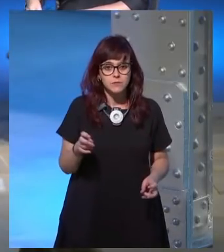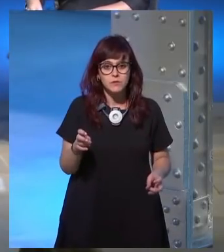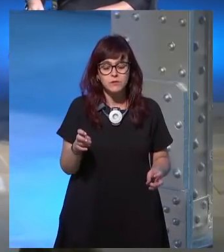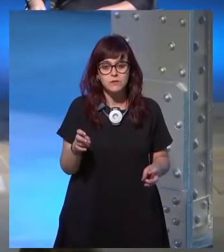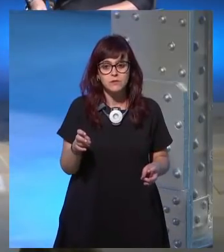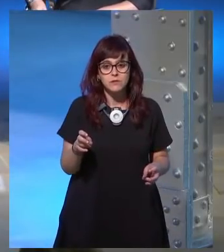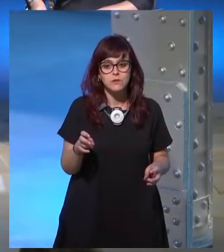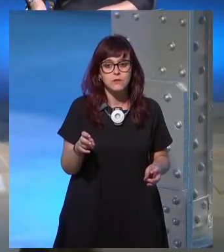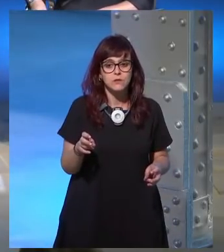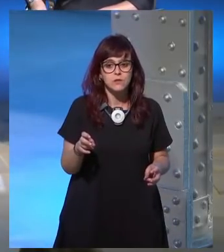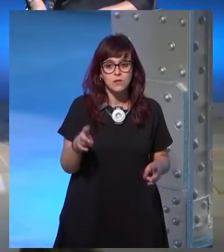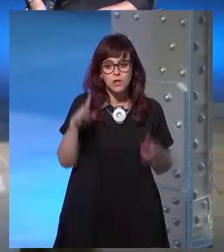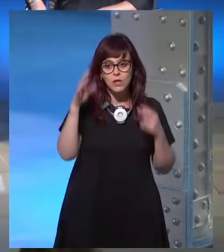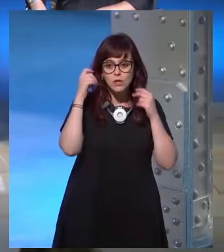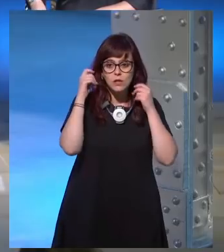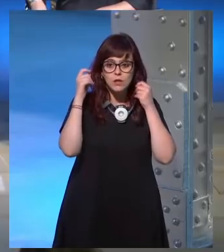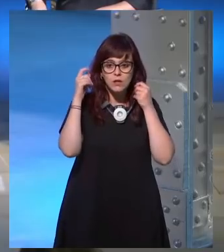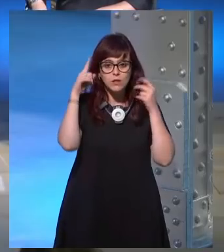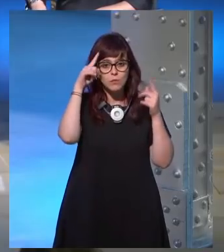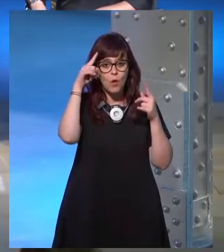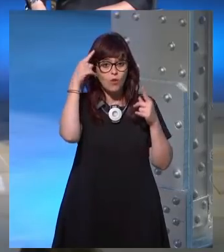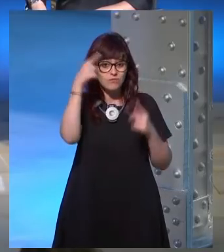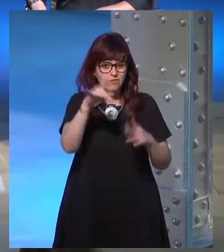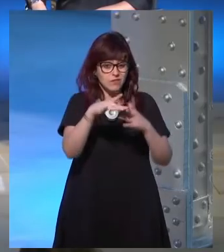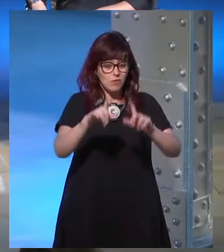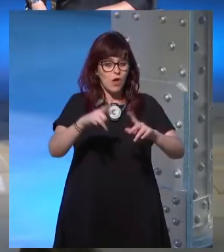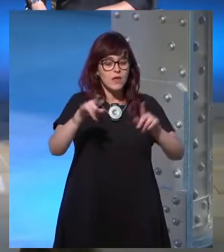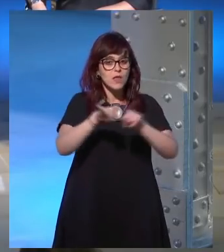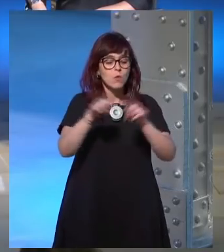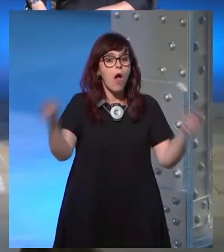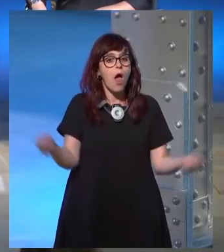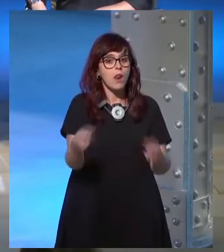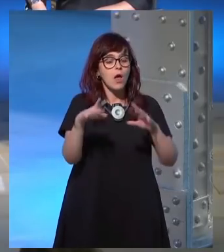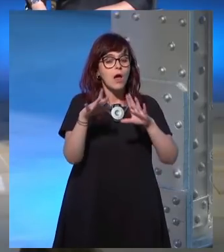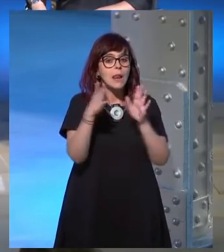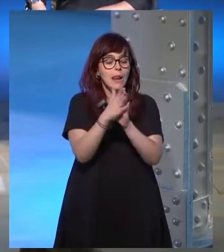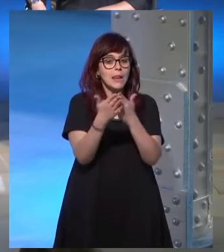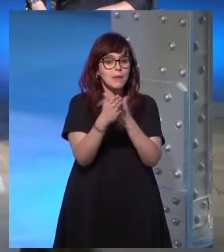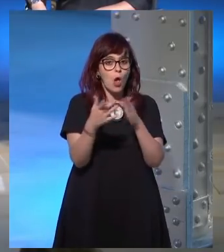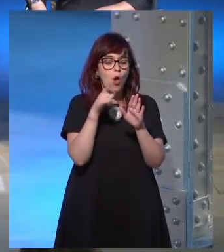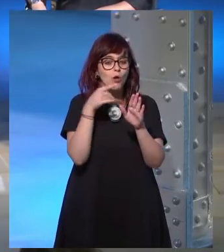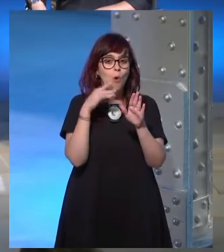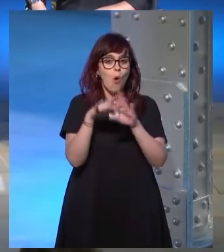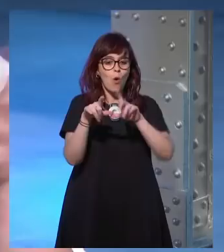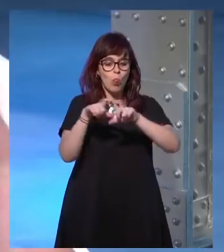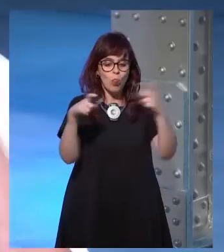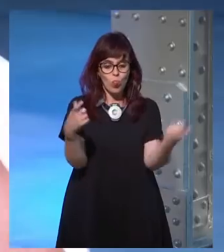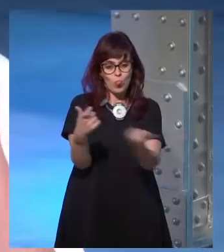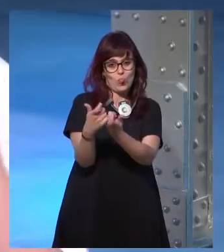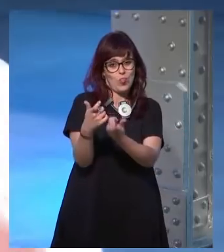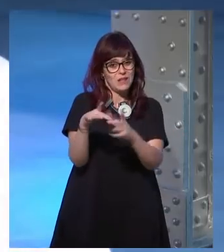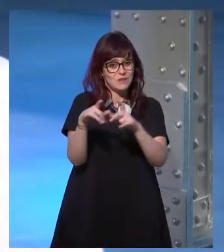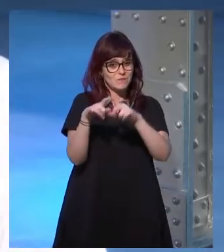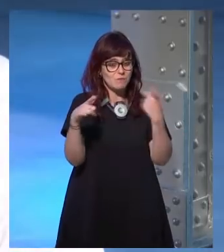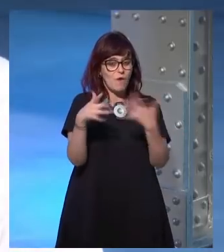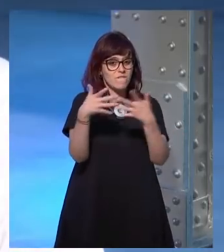Like I will get. People who are new writers, and I read their books, and again, if I get into